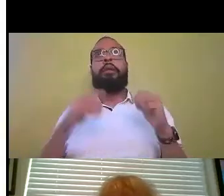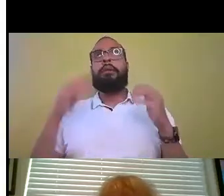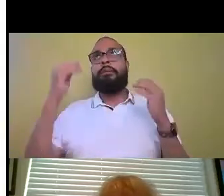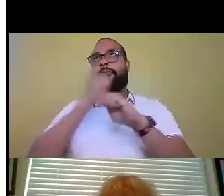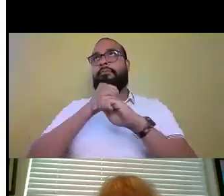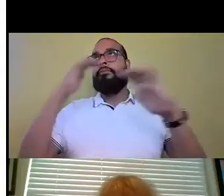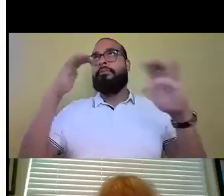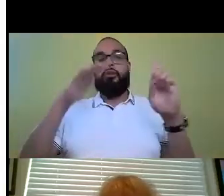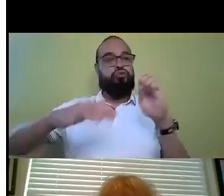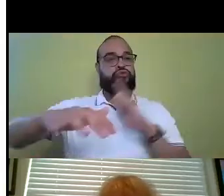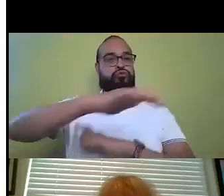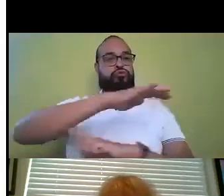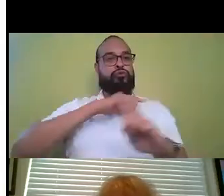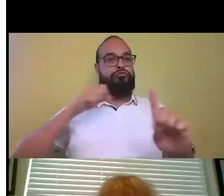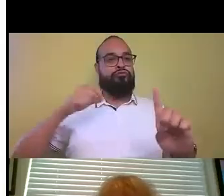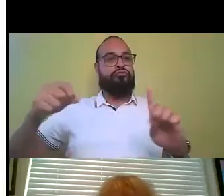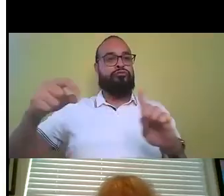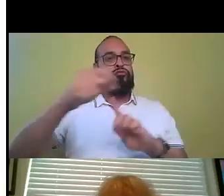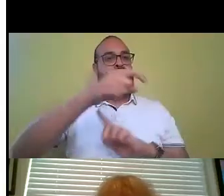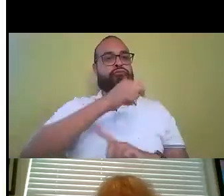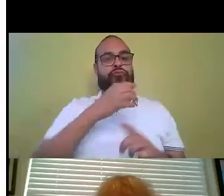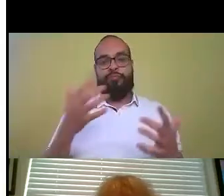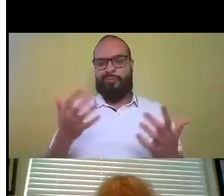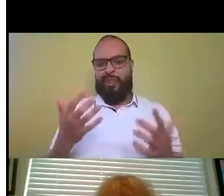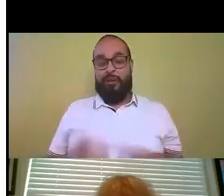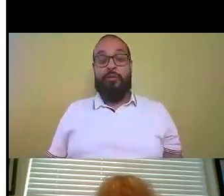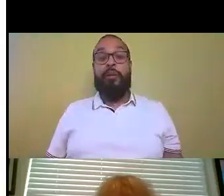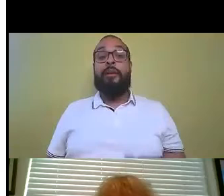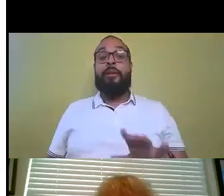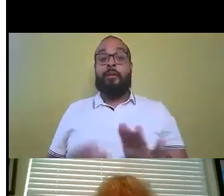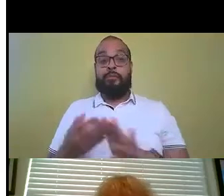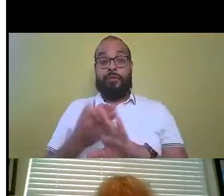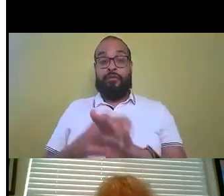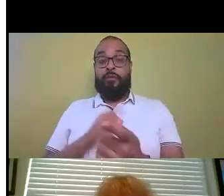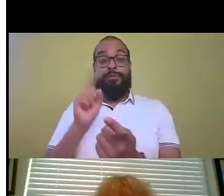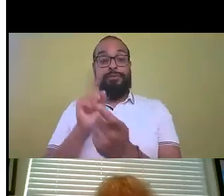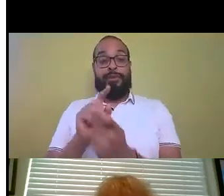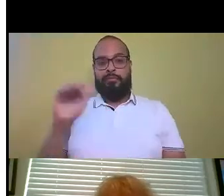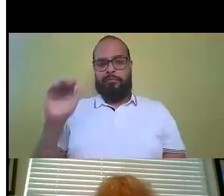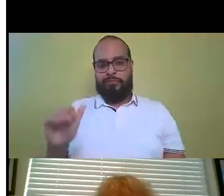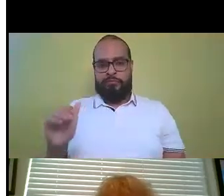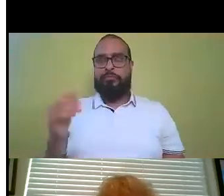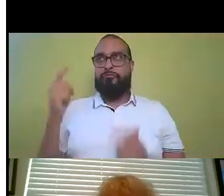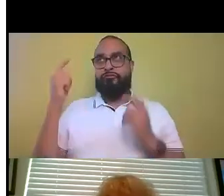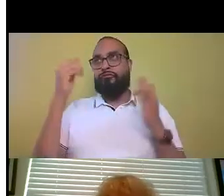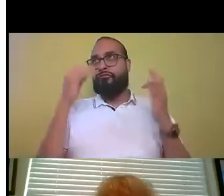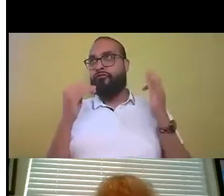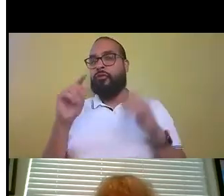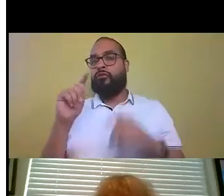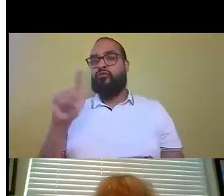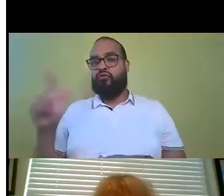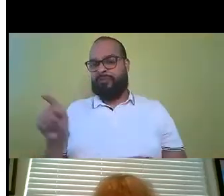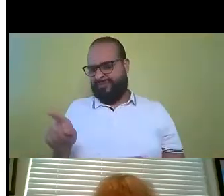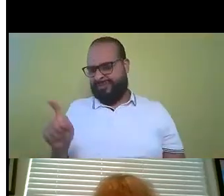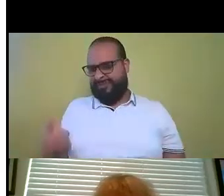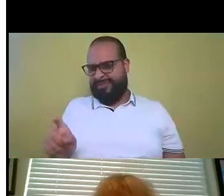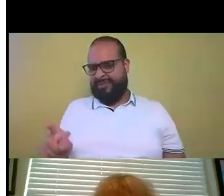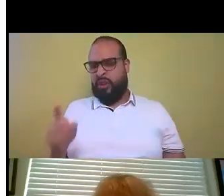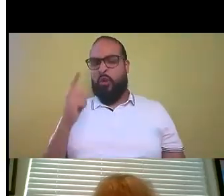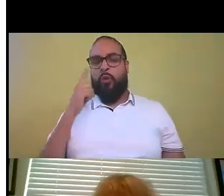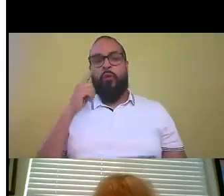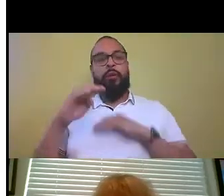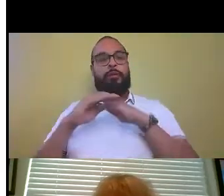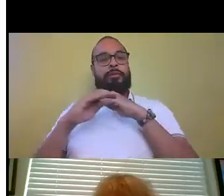looking through this sensory lens and saying, before I even meet a child and think about what are the tools this child's going to need to